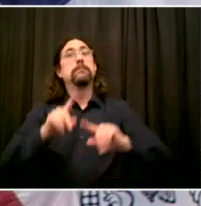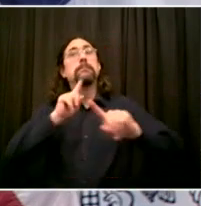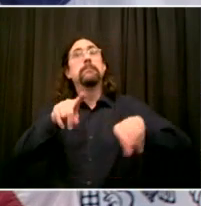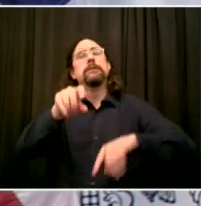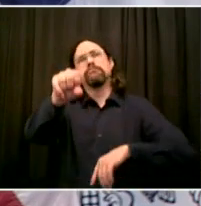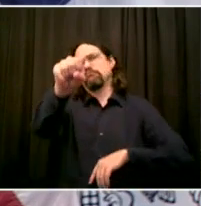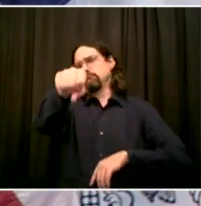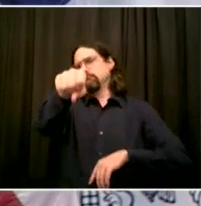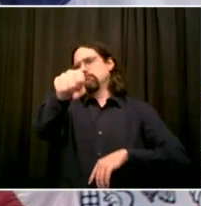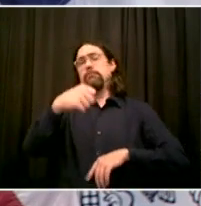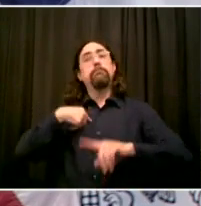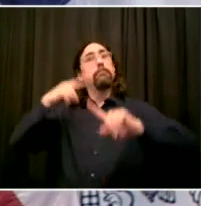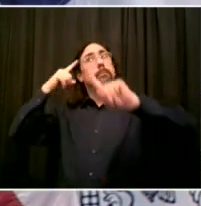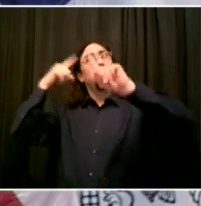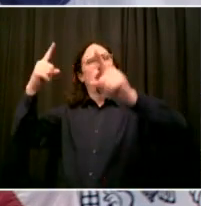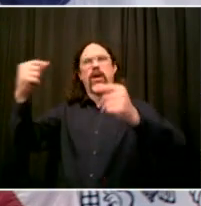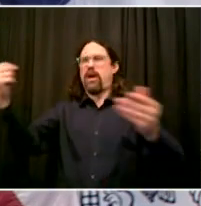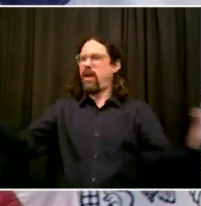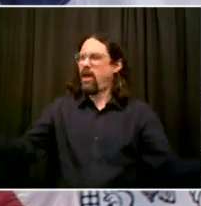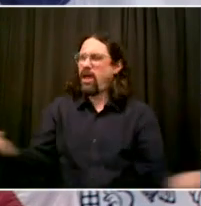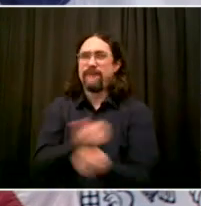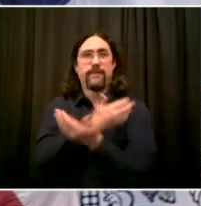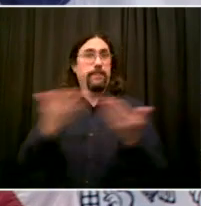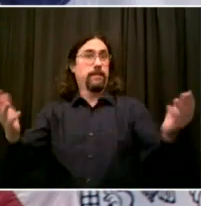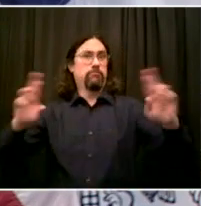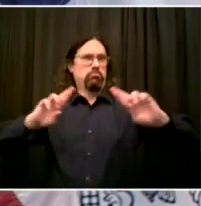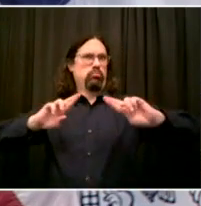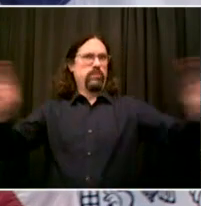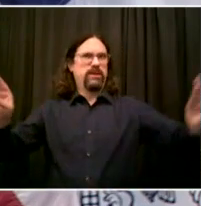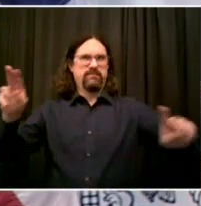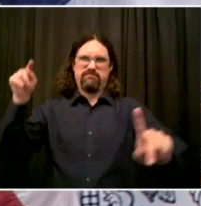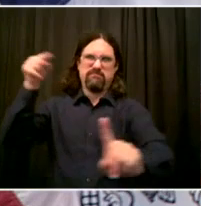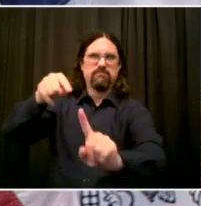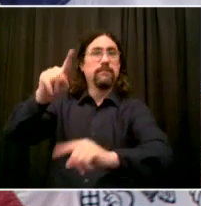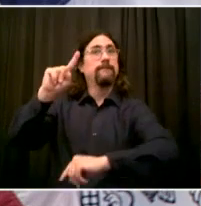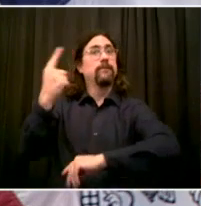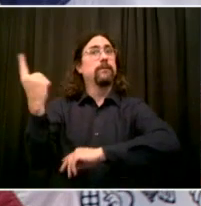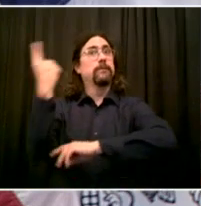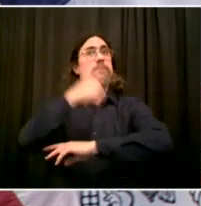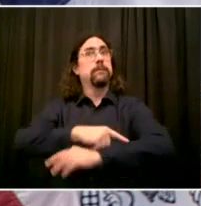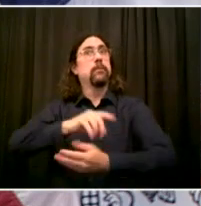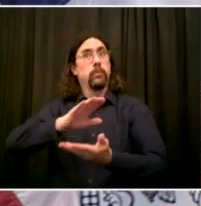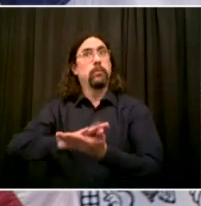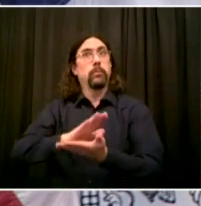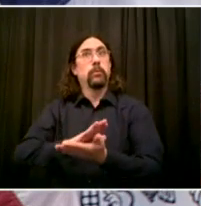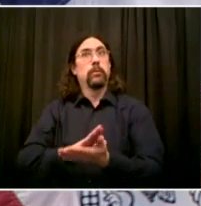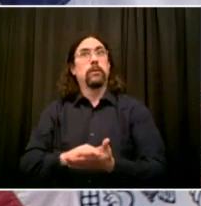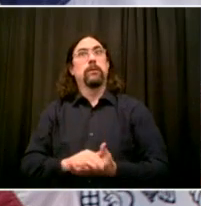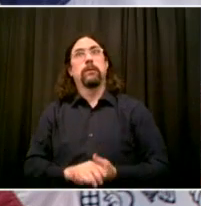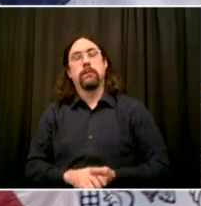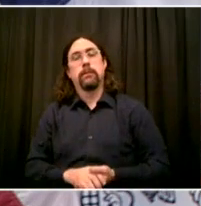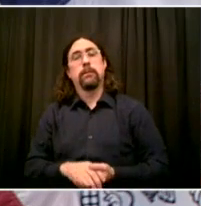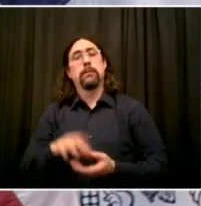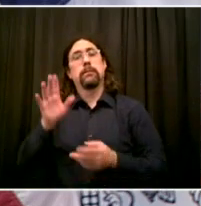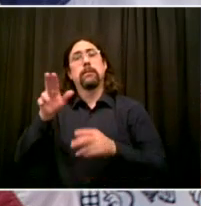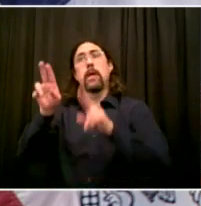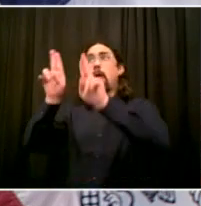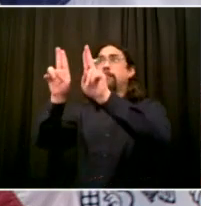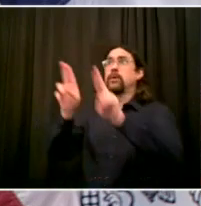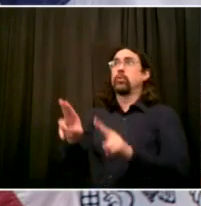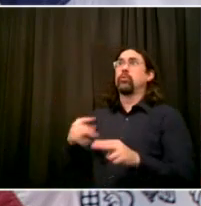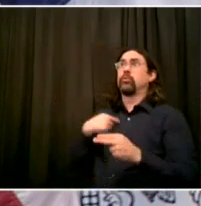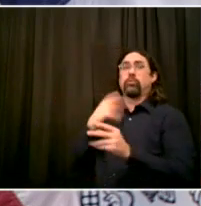We'll roll in as much as we can and keep going from that goal on. Both